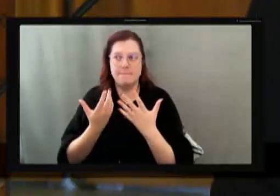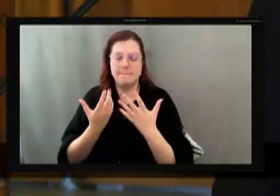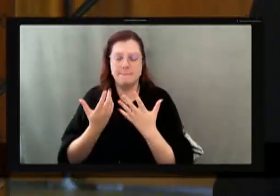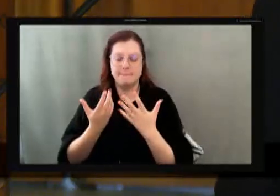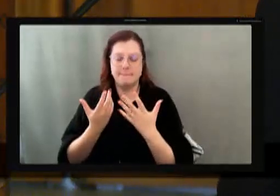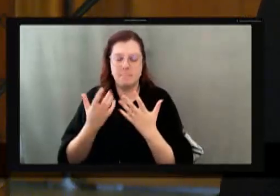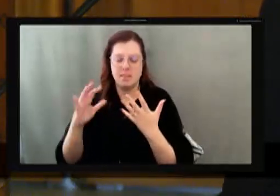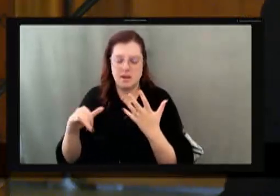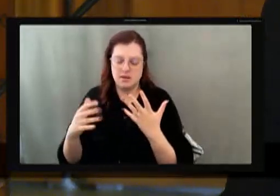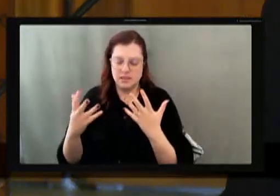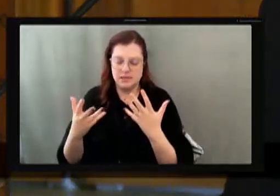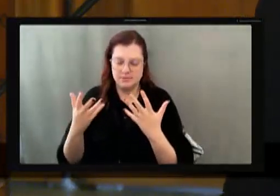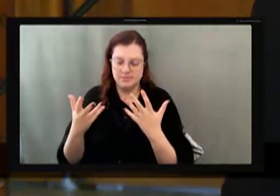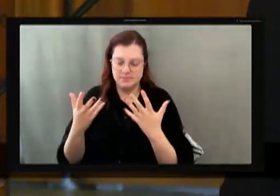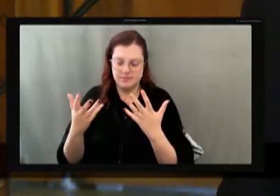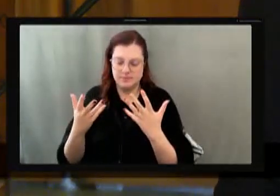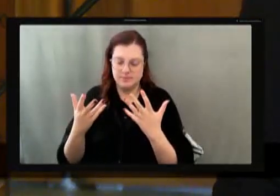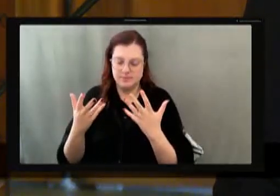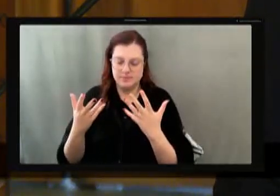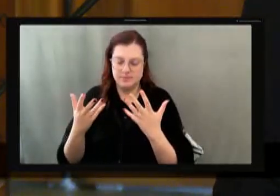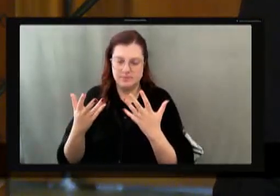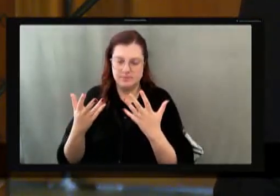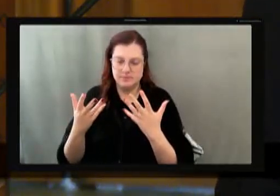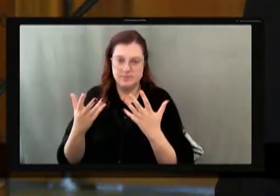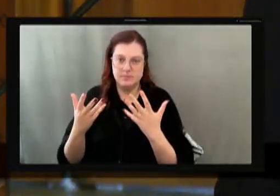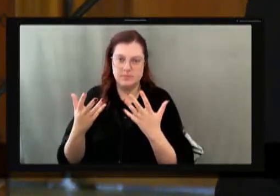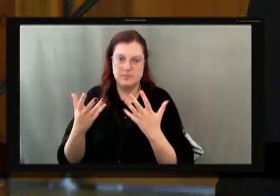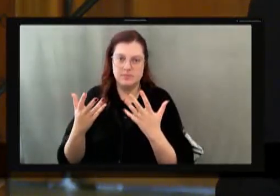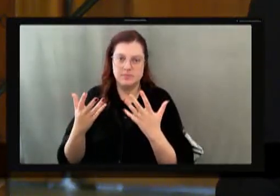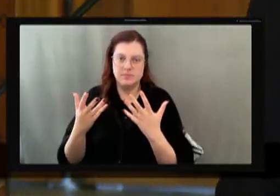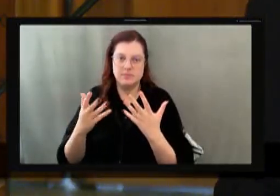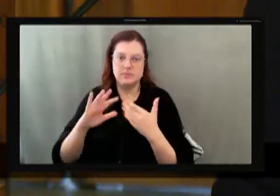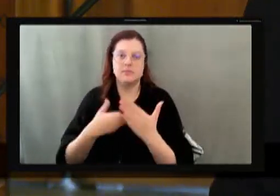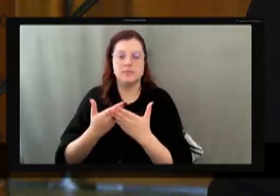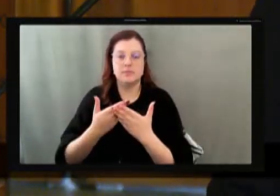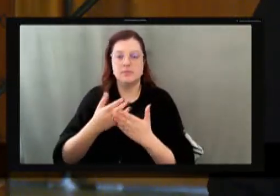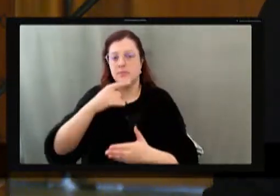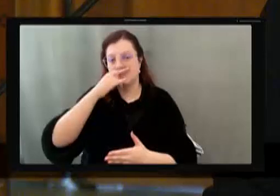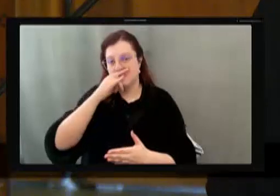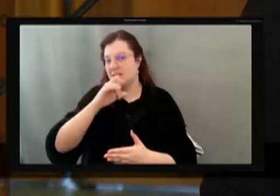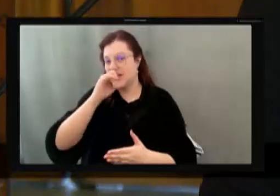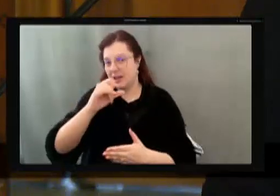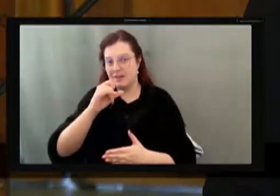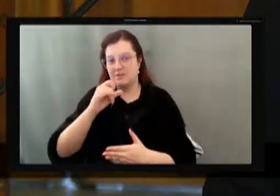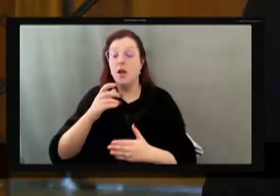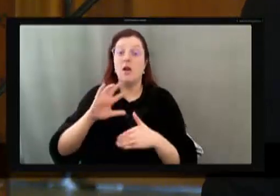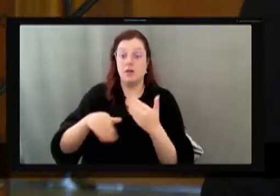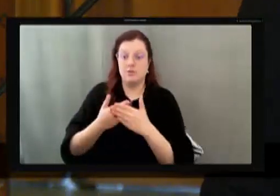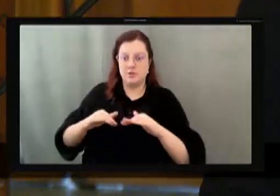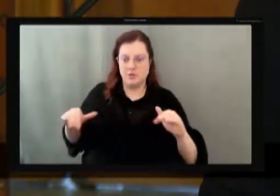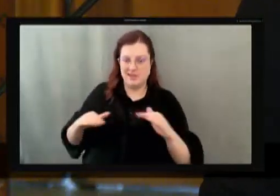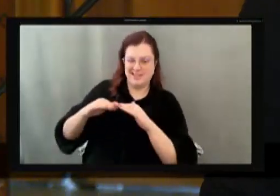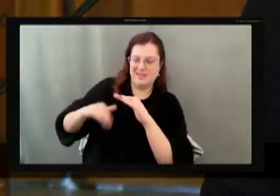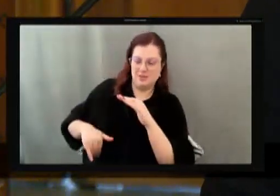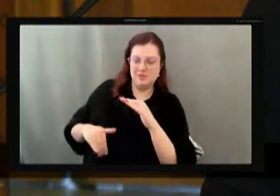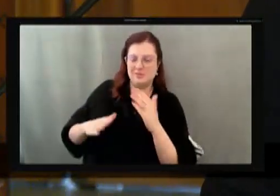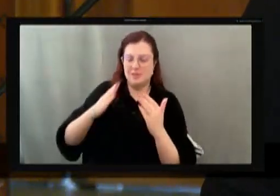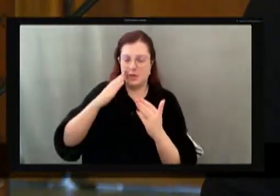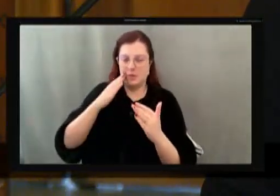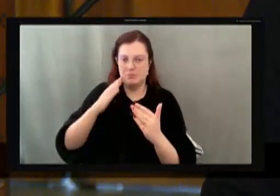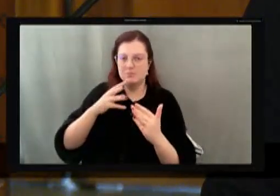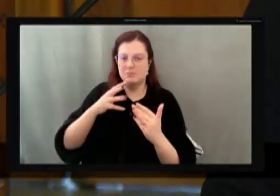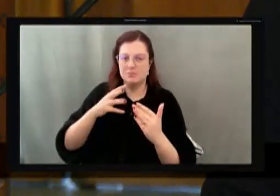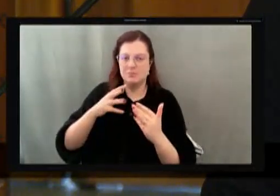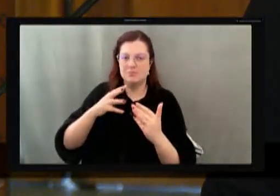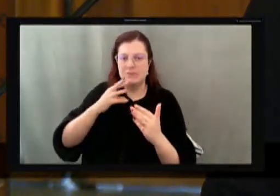that all kids are not vehicle users, all children under the age, like driving age, right?